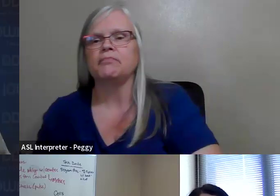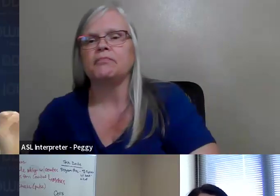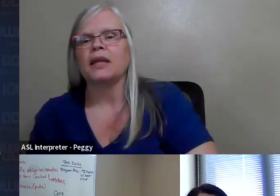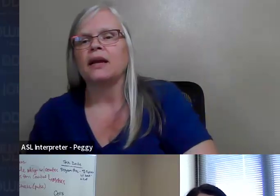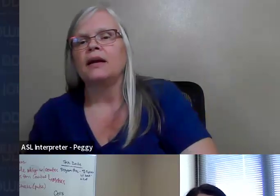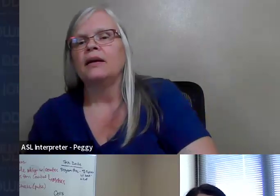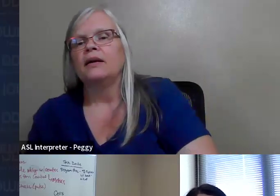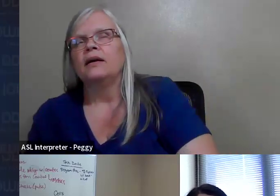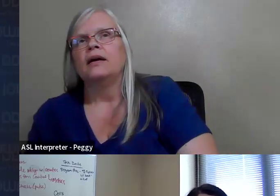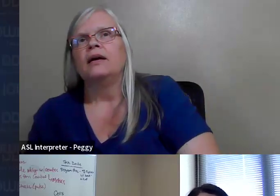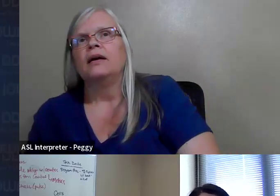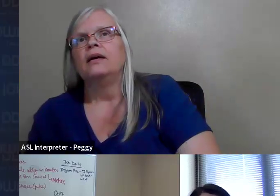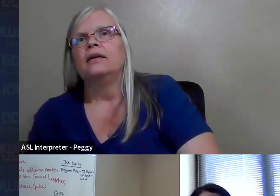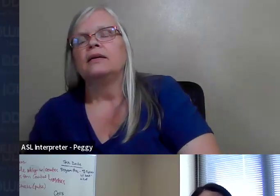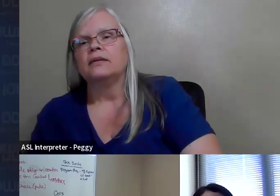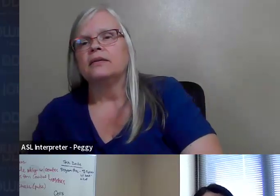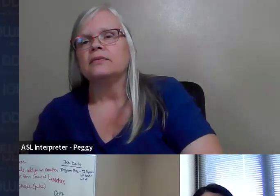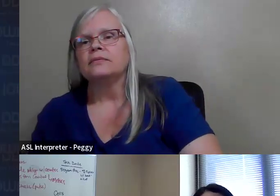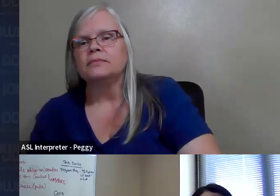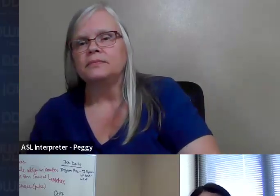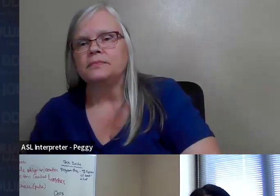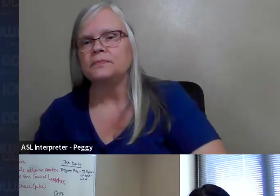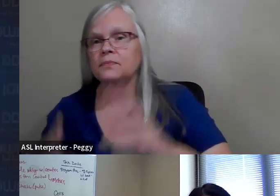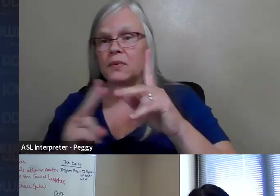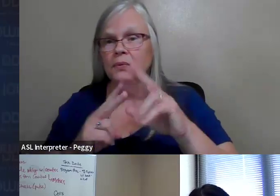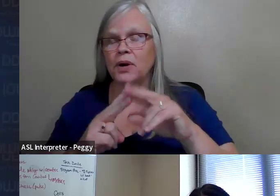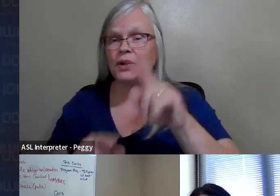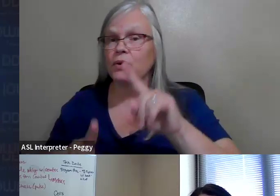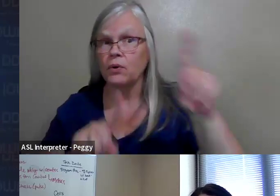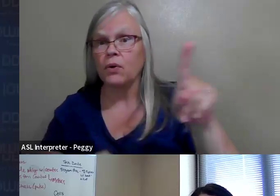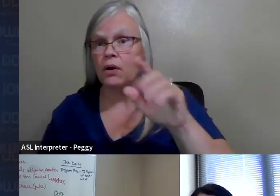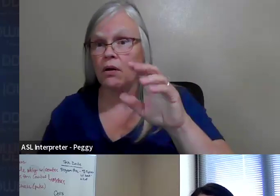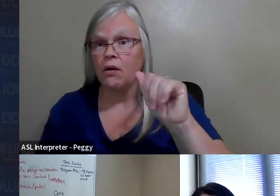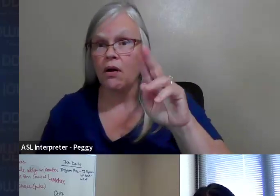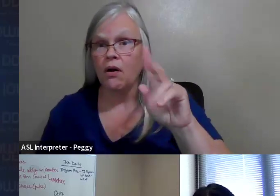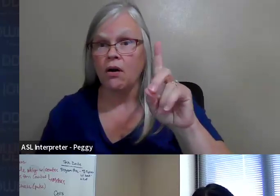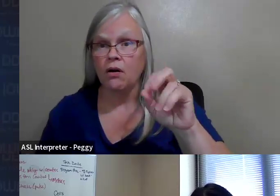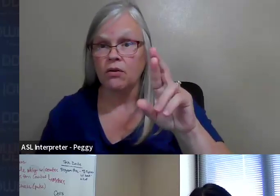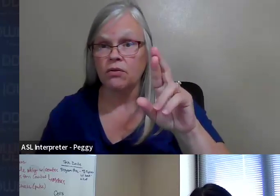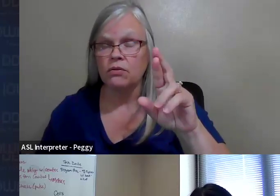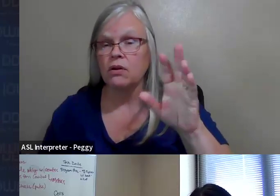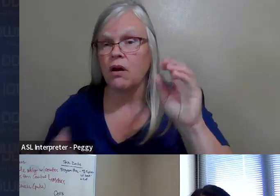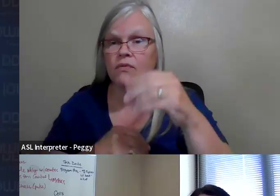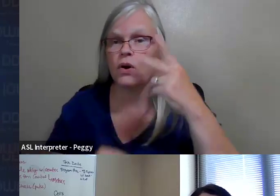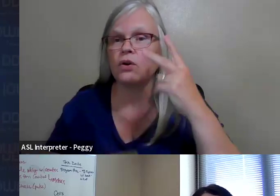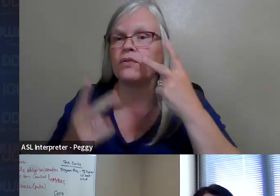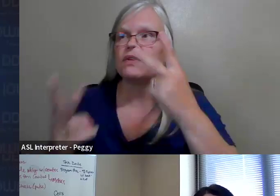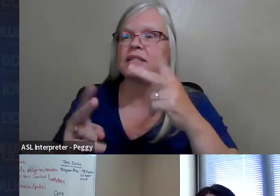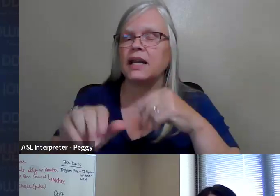At every so whether you go to the auditor's office or you visit a satellite